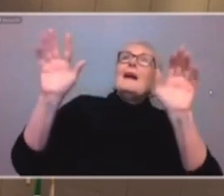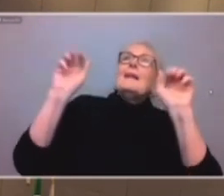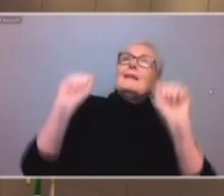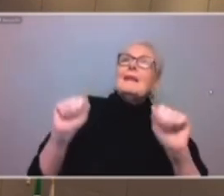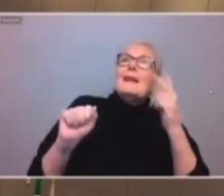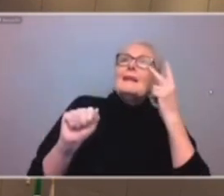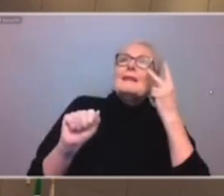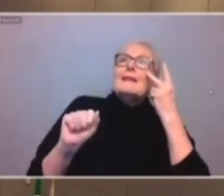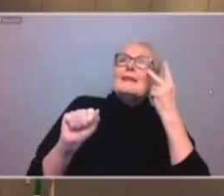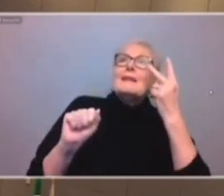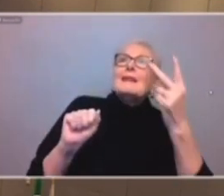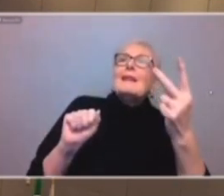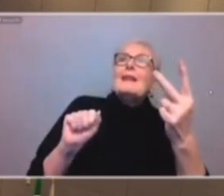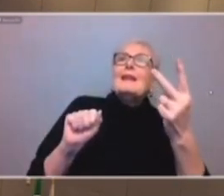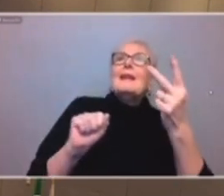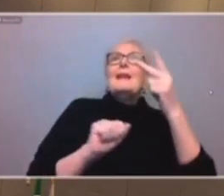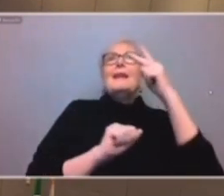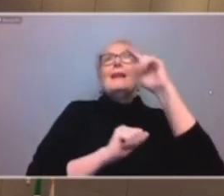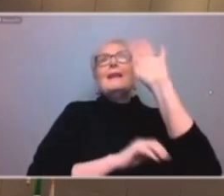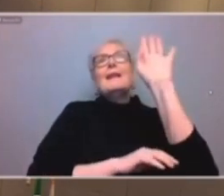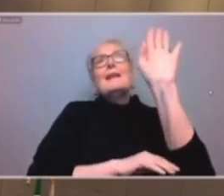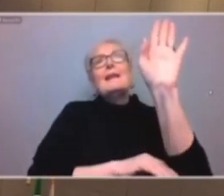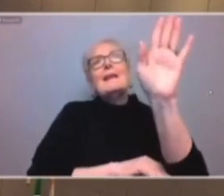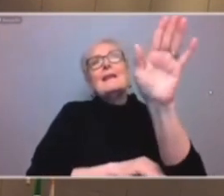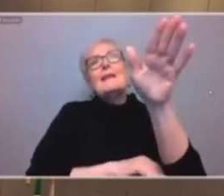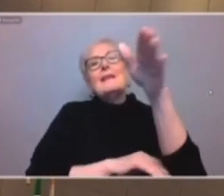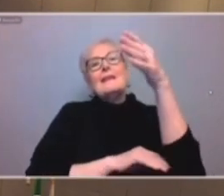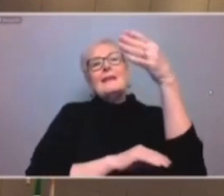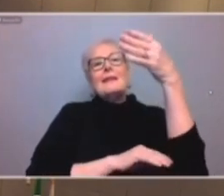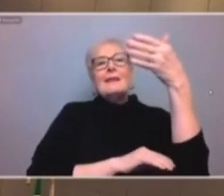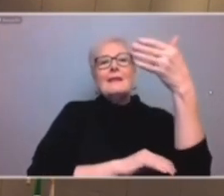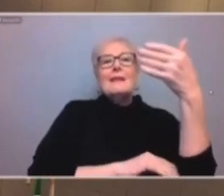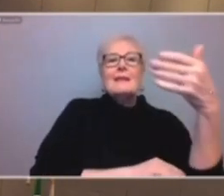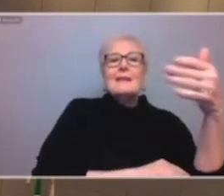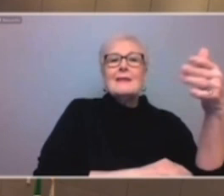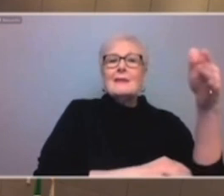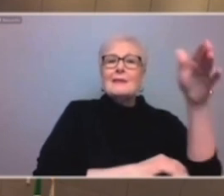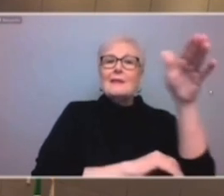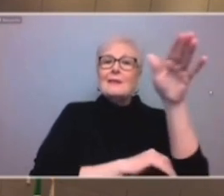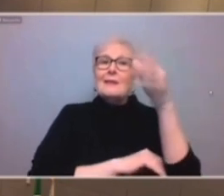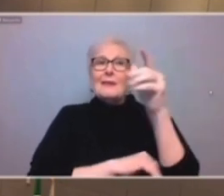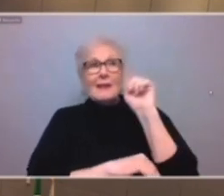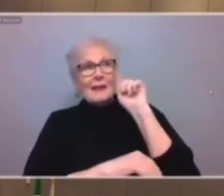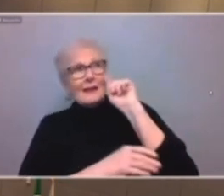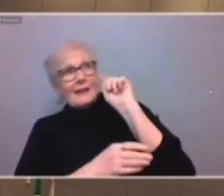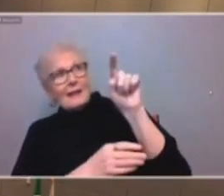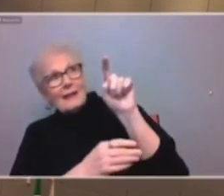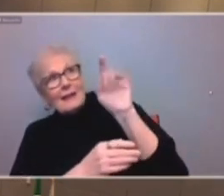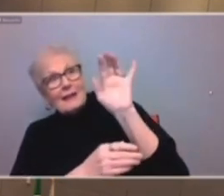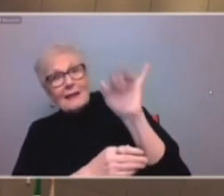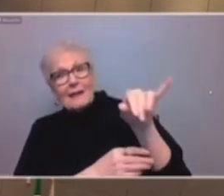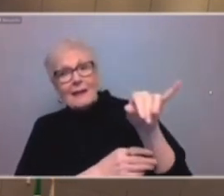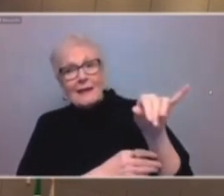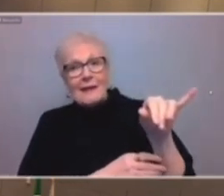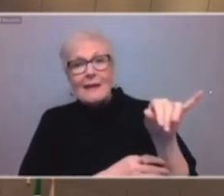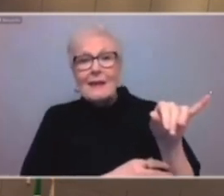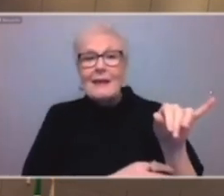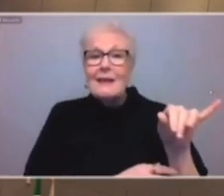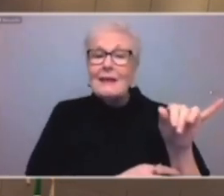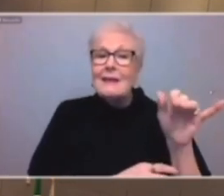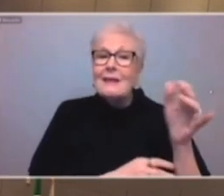By the dawn's early light